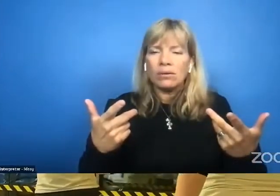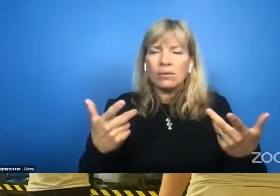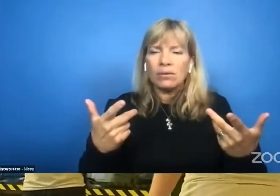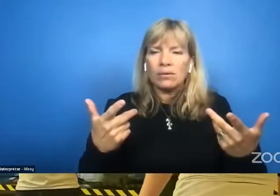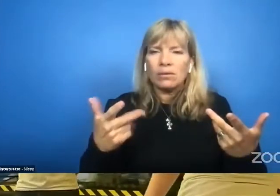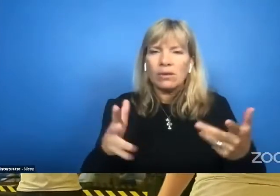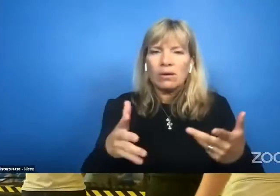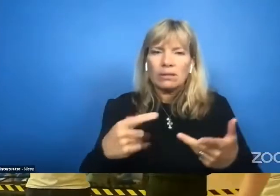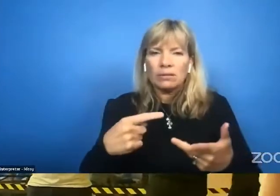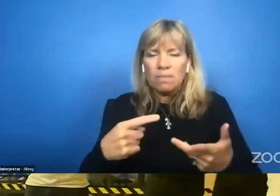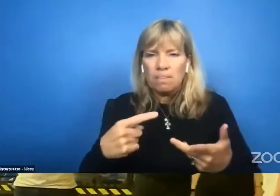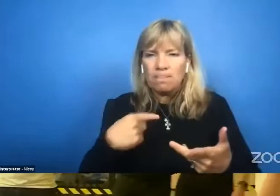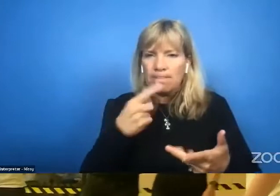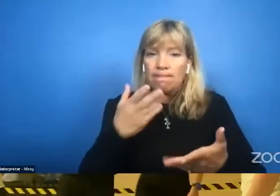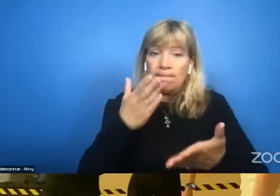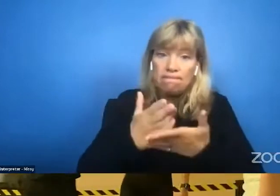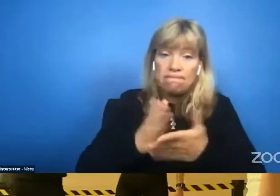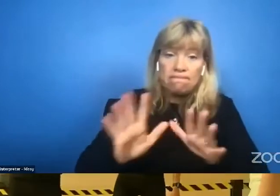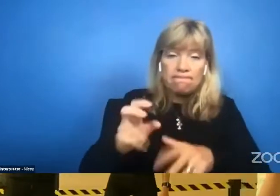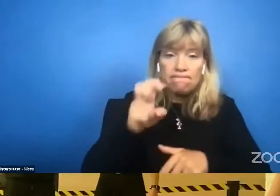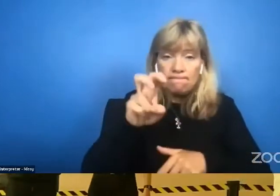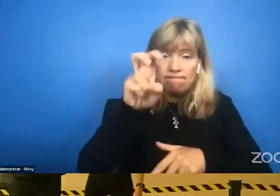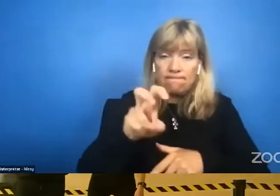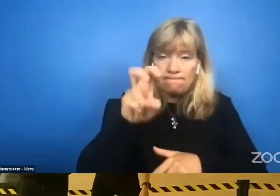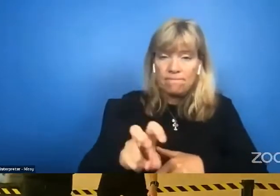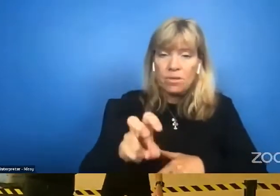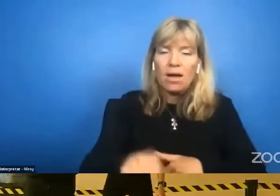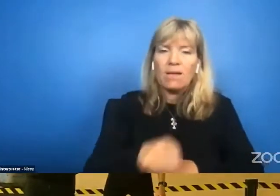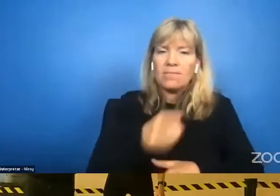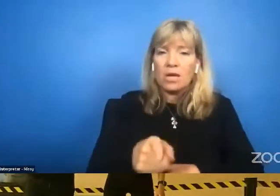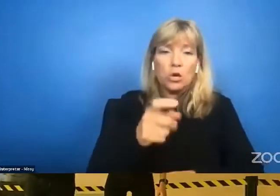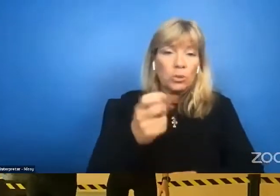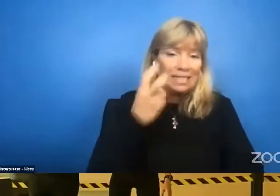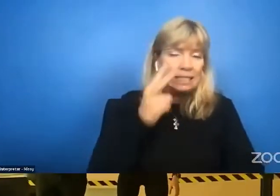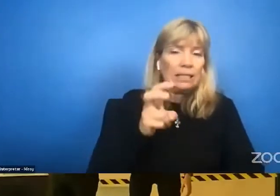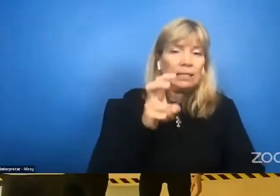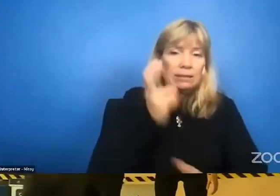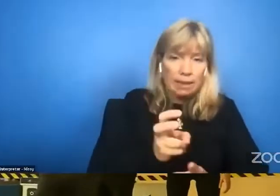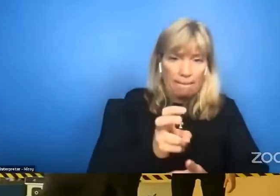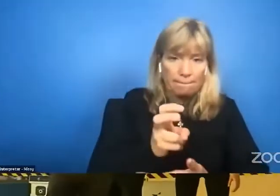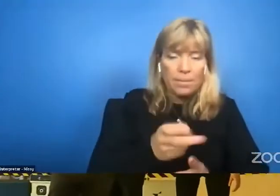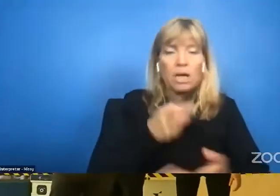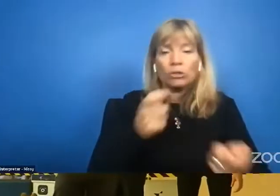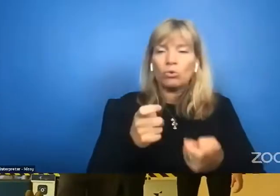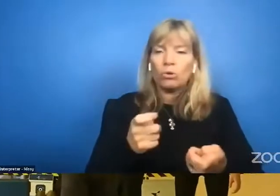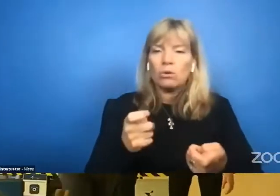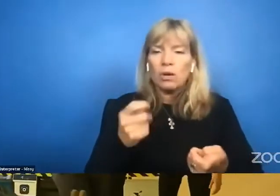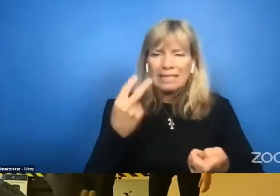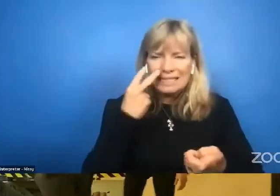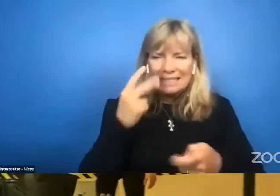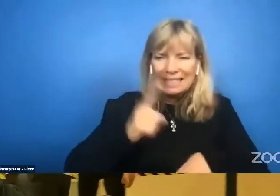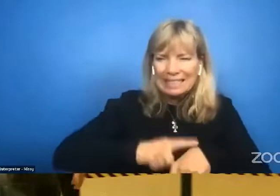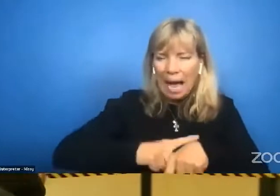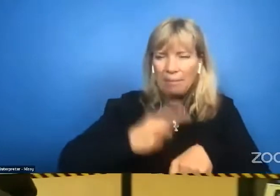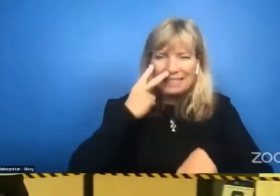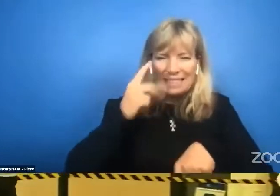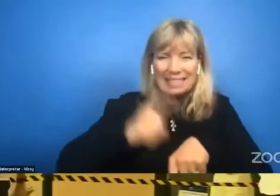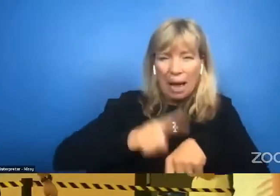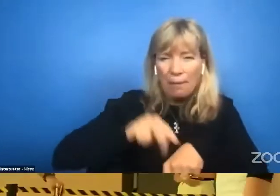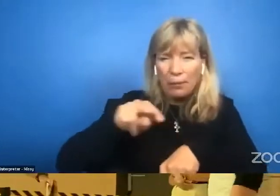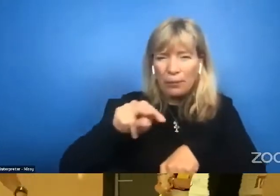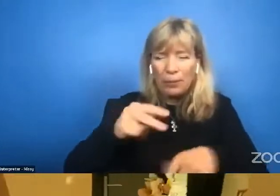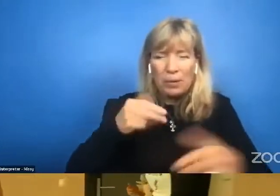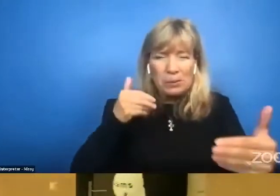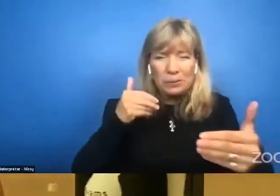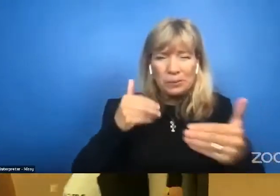And there is that stop and control. Watch the clock carefully. 2:37 is the target. Oh, he's done